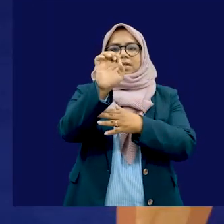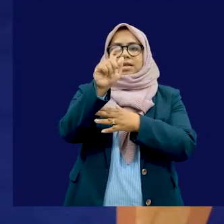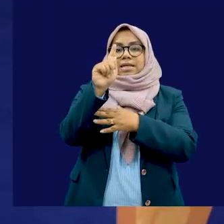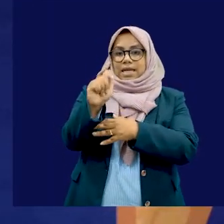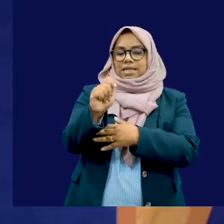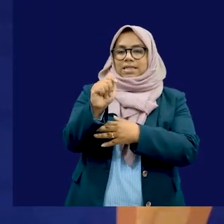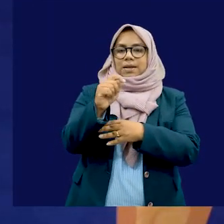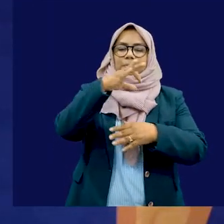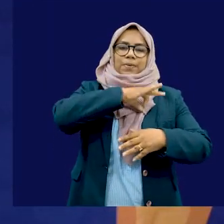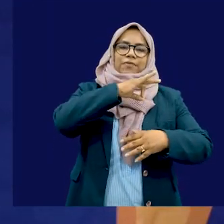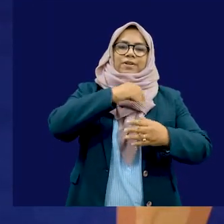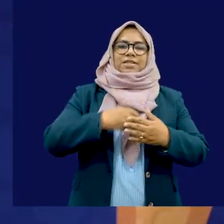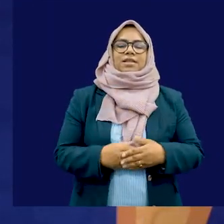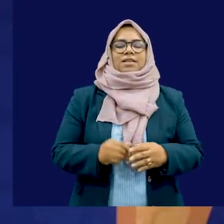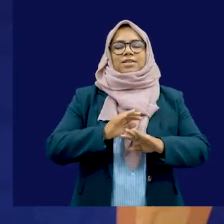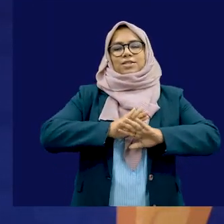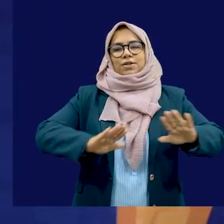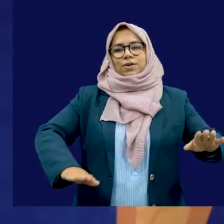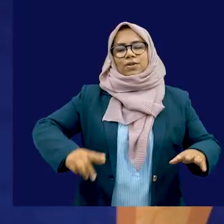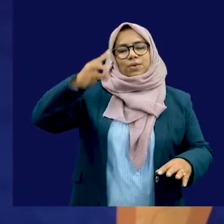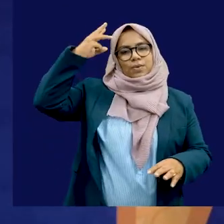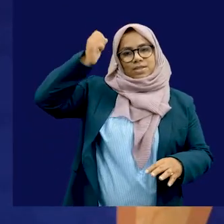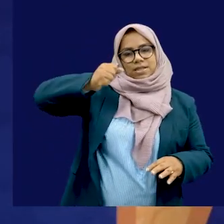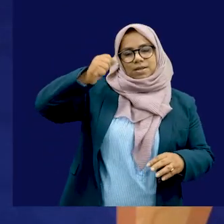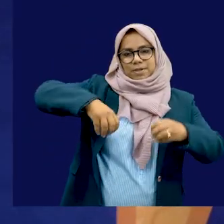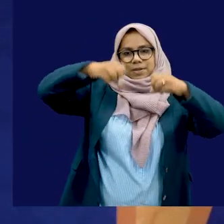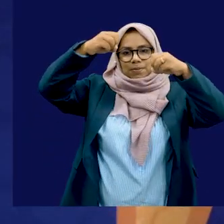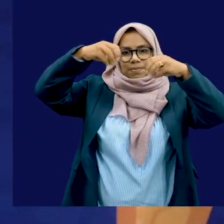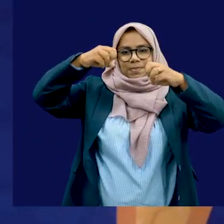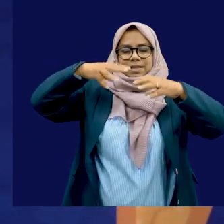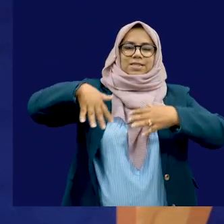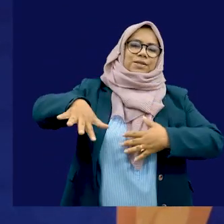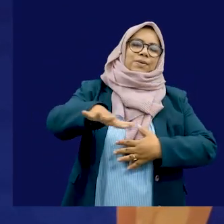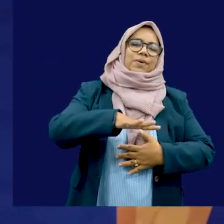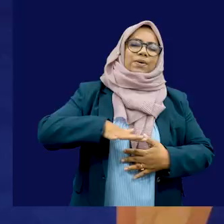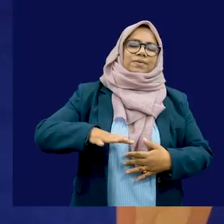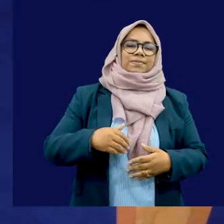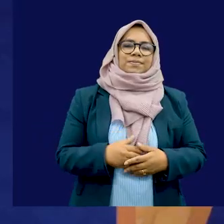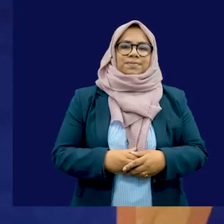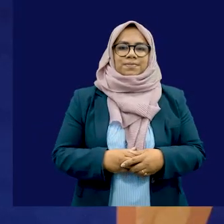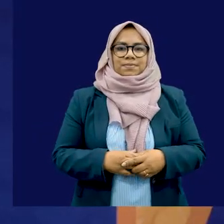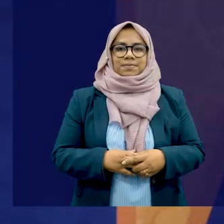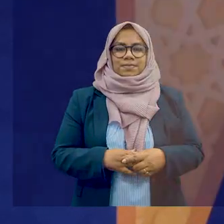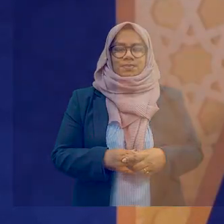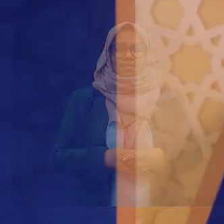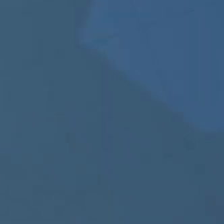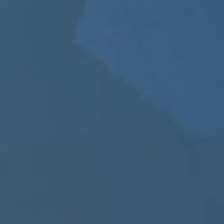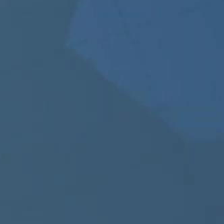That's all for this episode. Wassalamu alaikum wa rahmatullahi wa barakatuh.